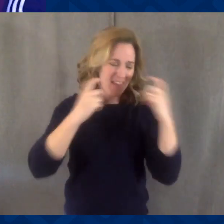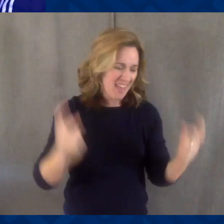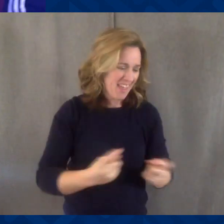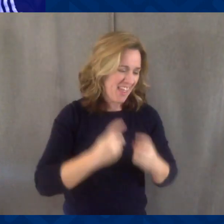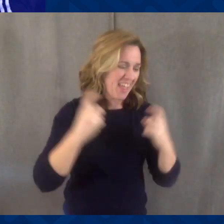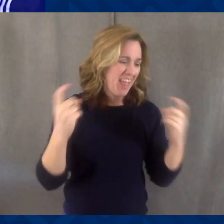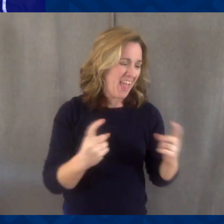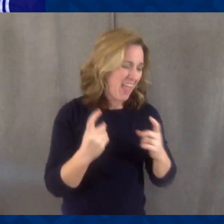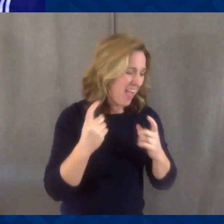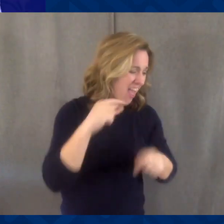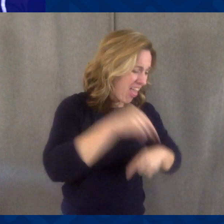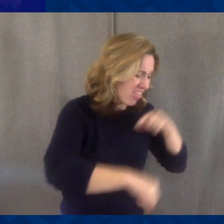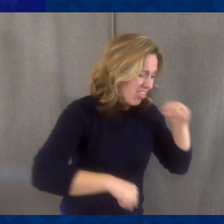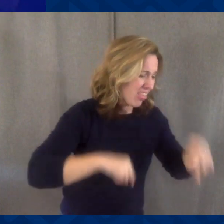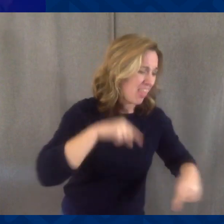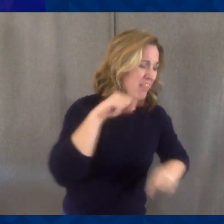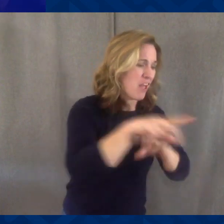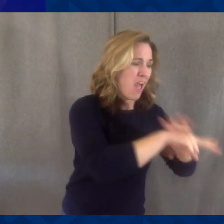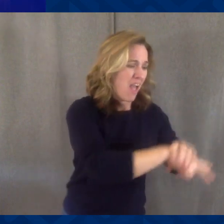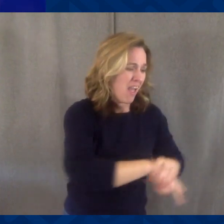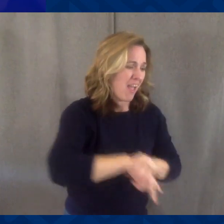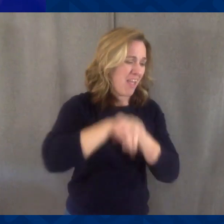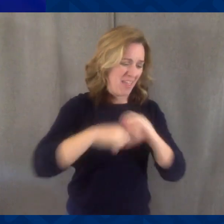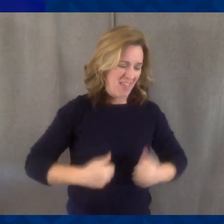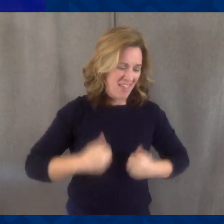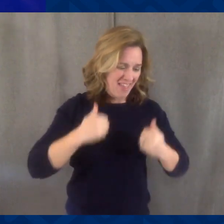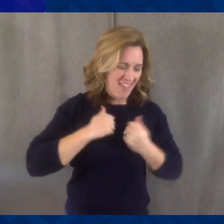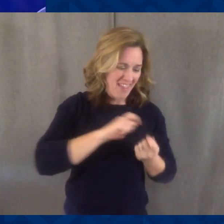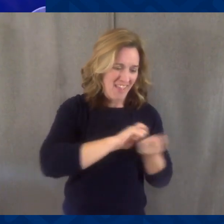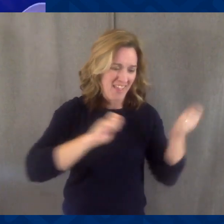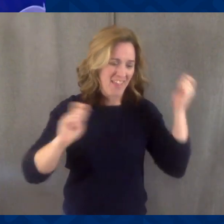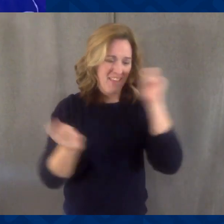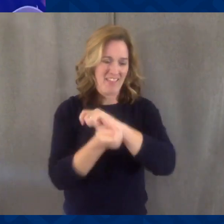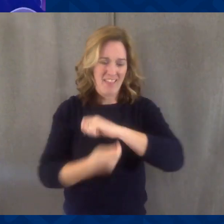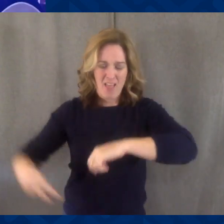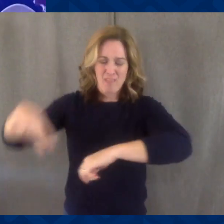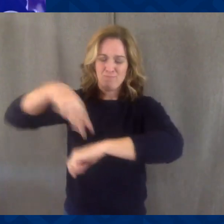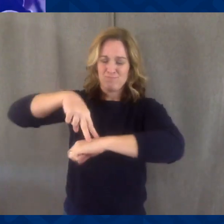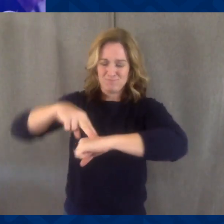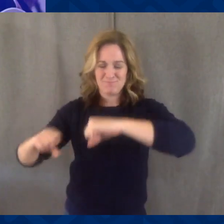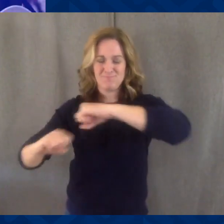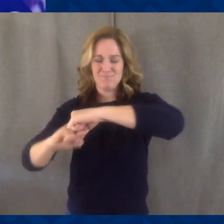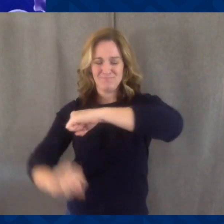Pick me up and turn me around and replace my feet on solid ground.